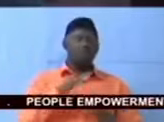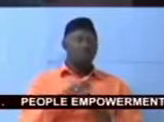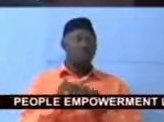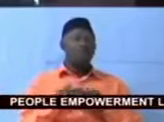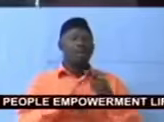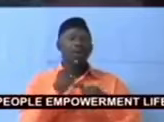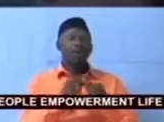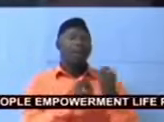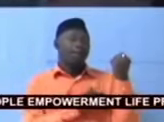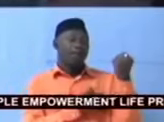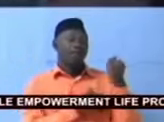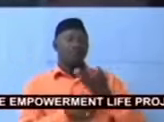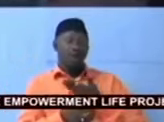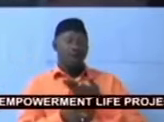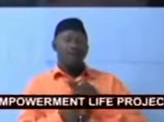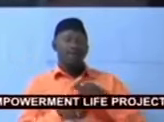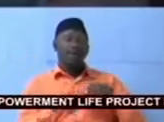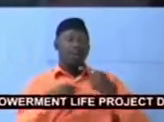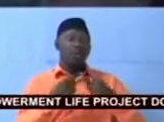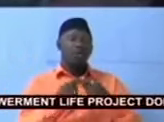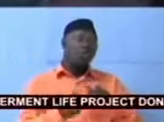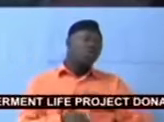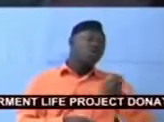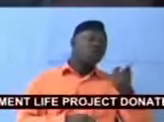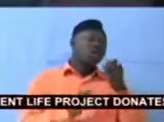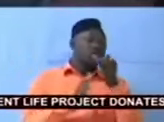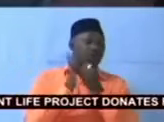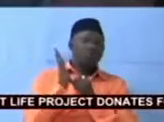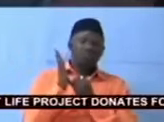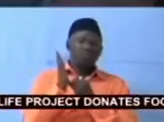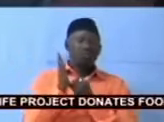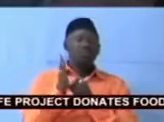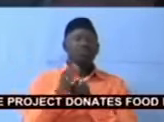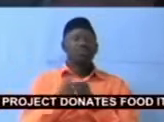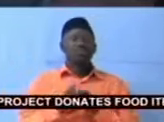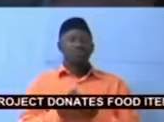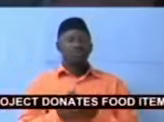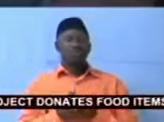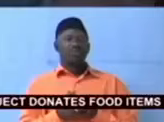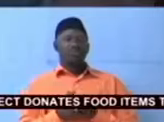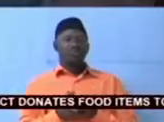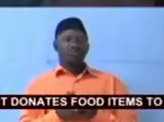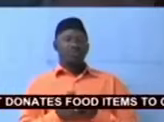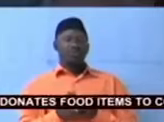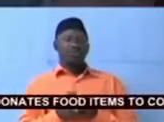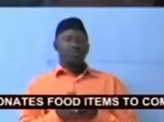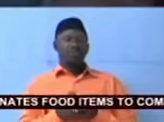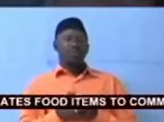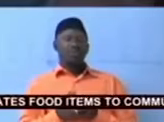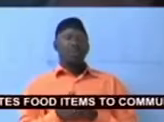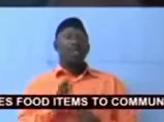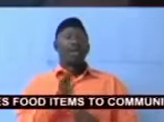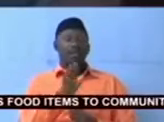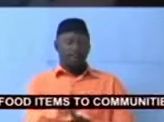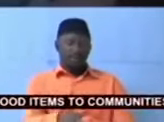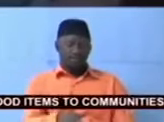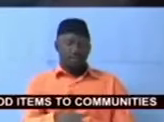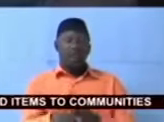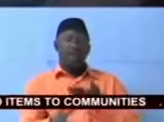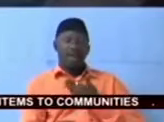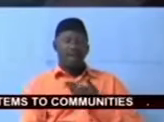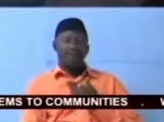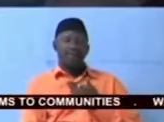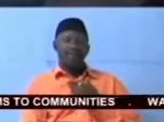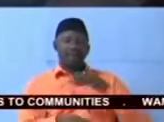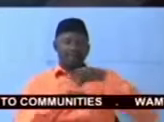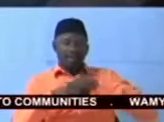certain cases. So, for example, if you have a file that